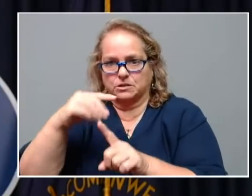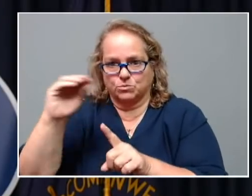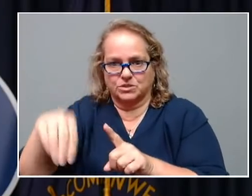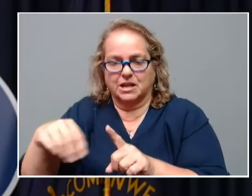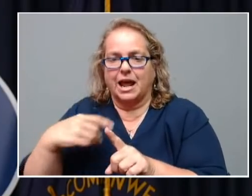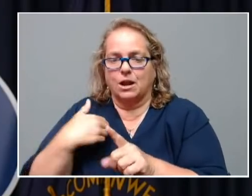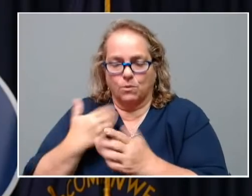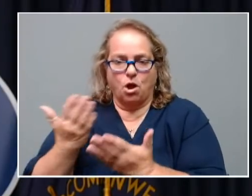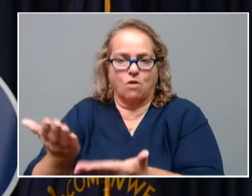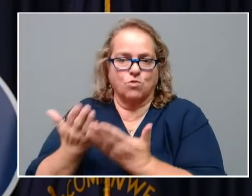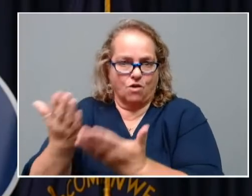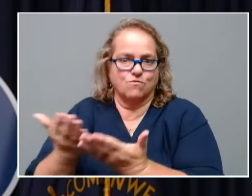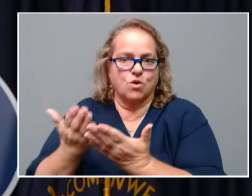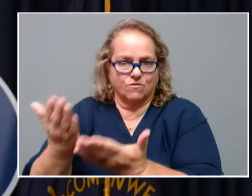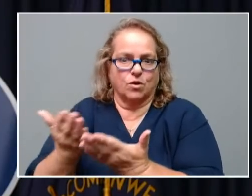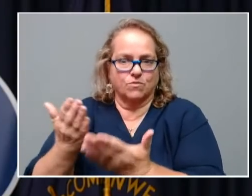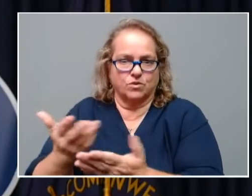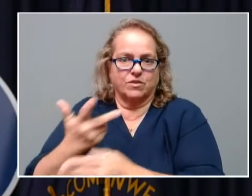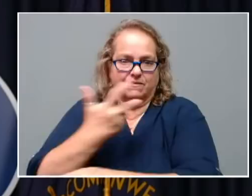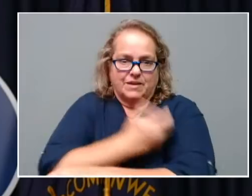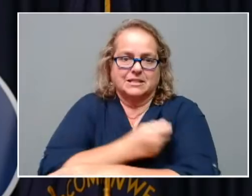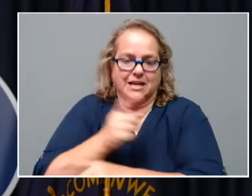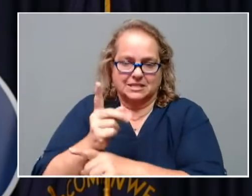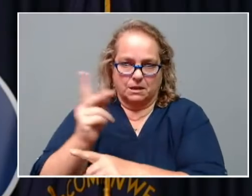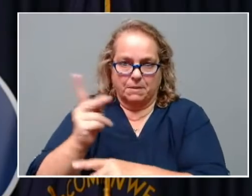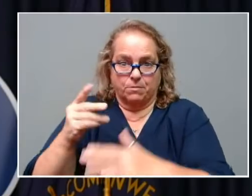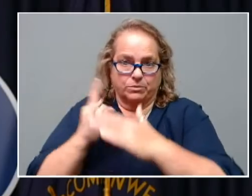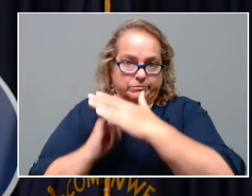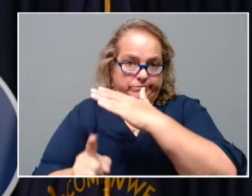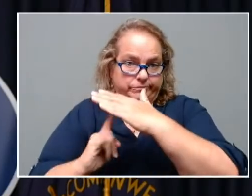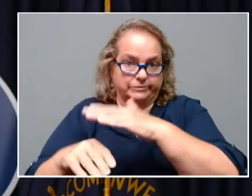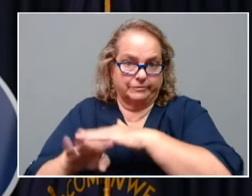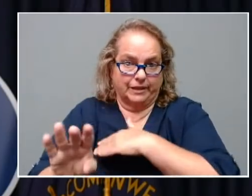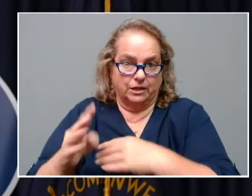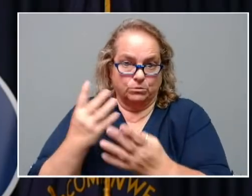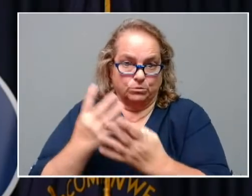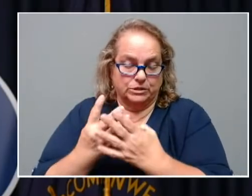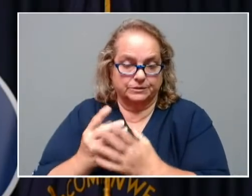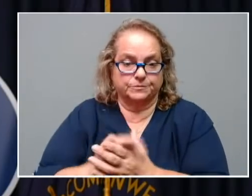right, as people come in. Joe Sonka from the Courier-Journal.